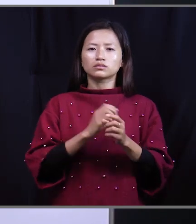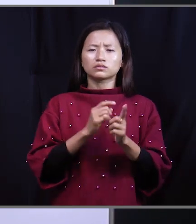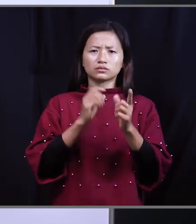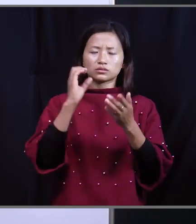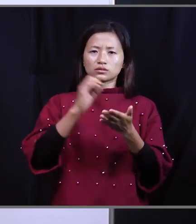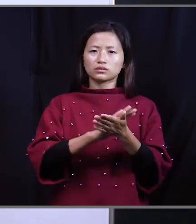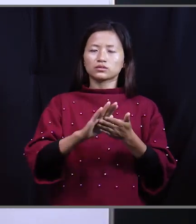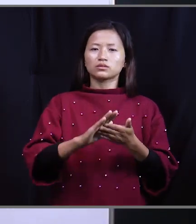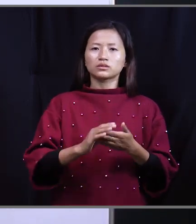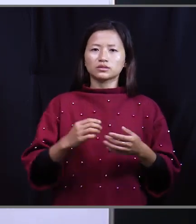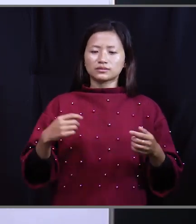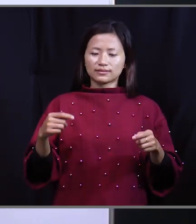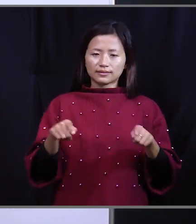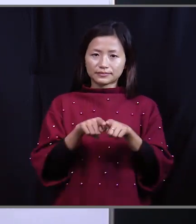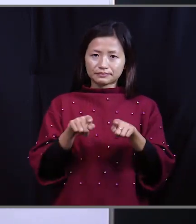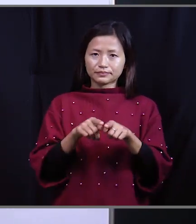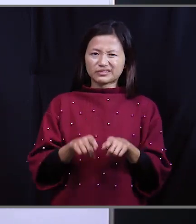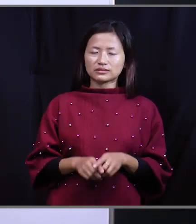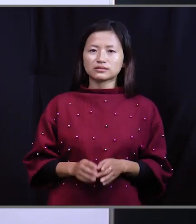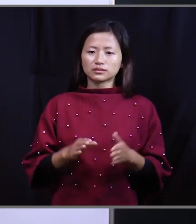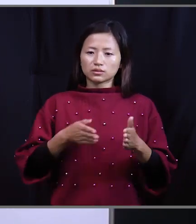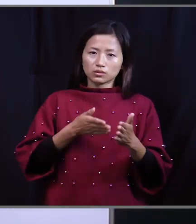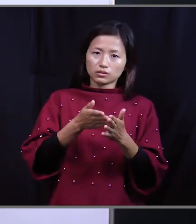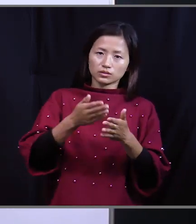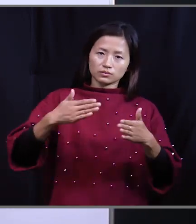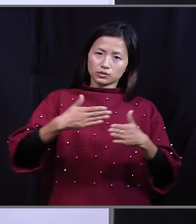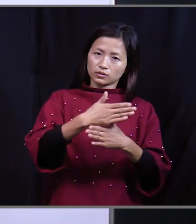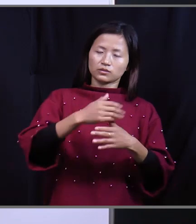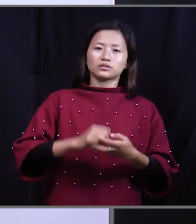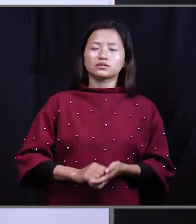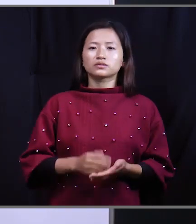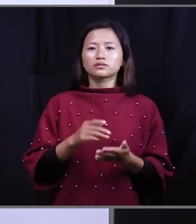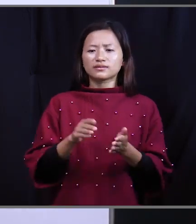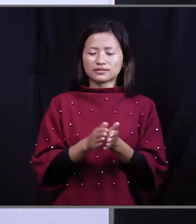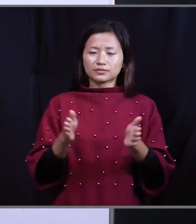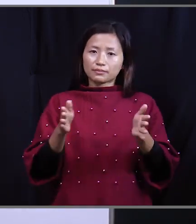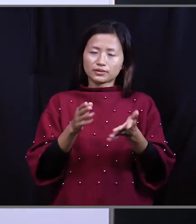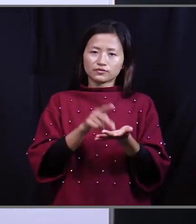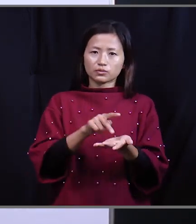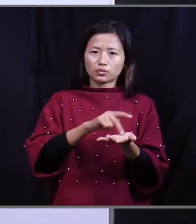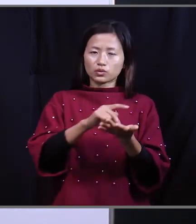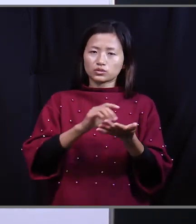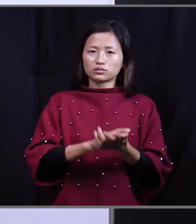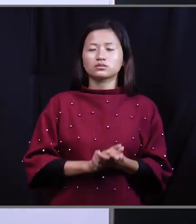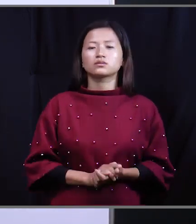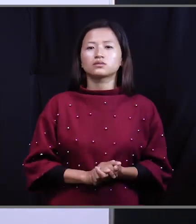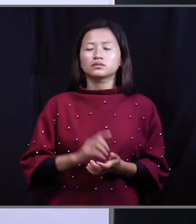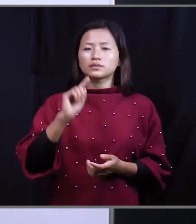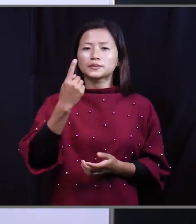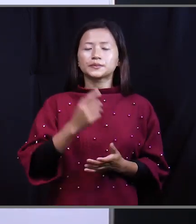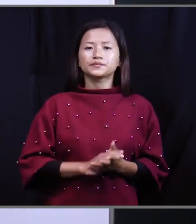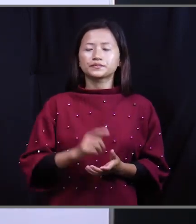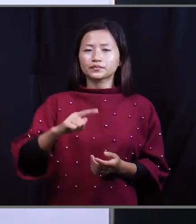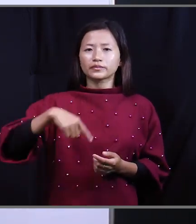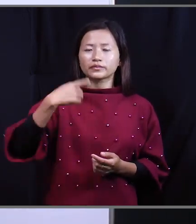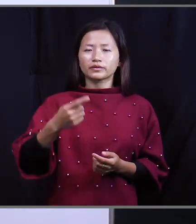homologous chromosomes, chromatids, they are just crossing each other in certain specific portions only. Now comes the next